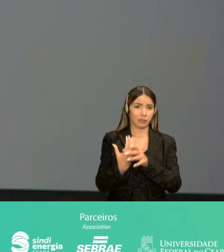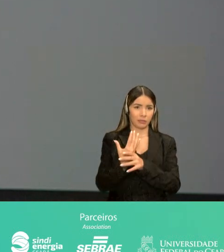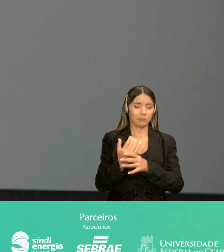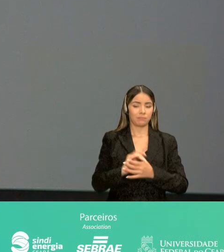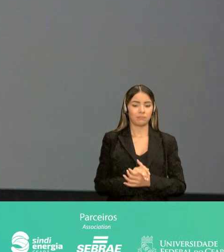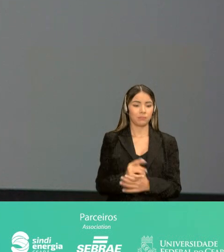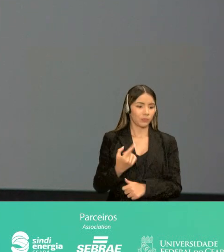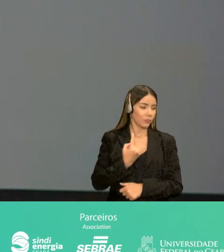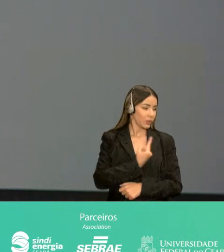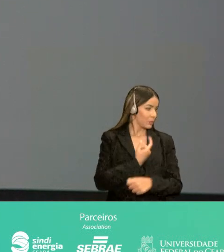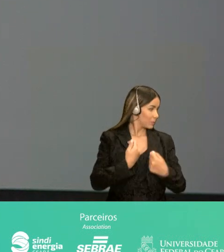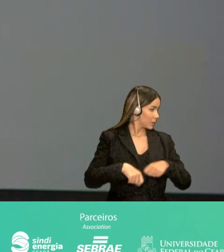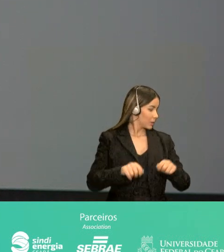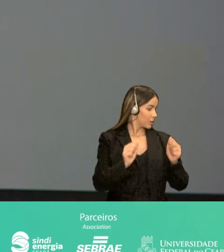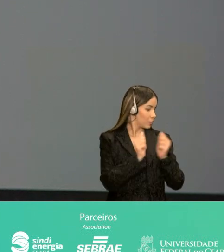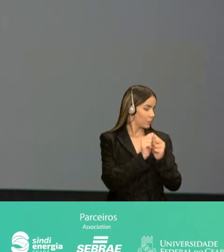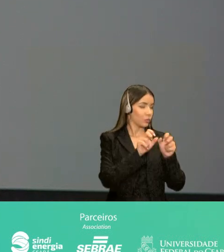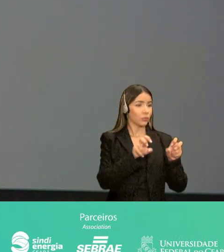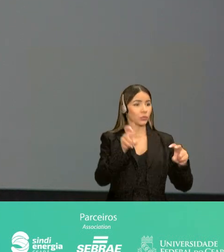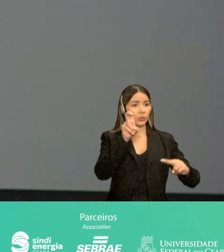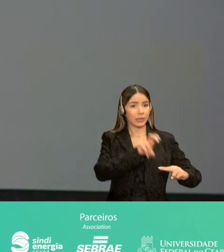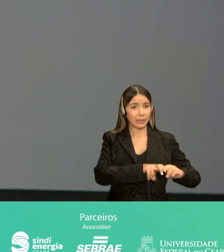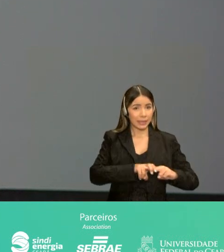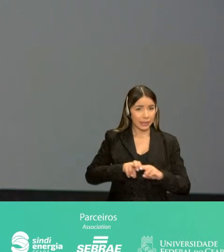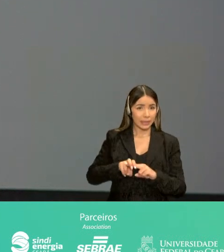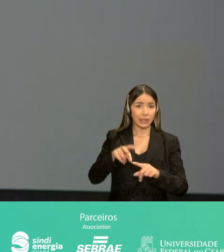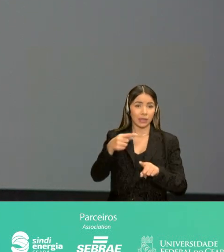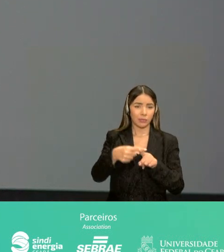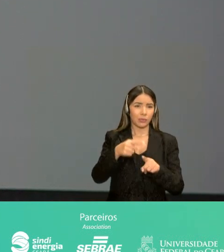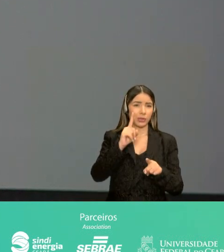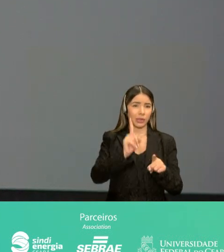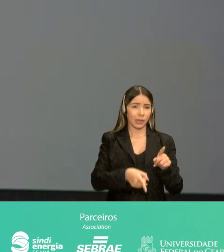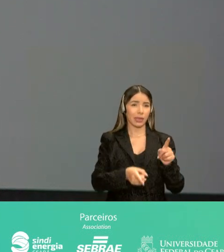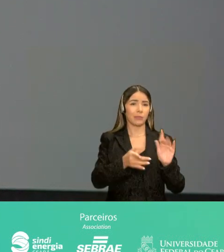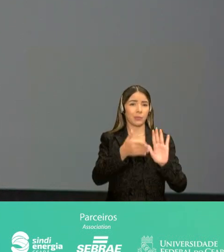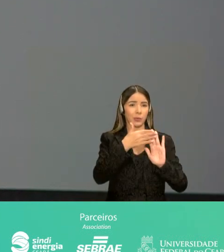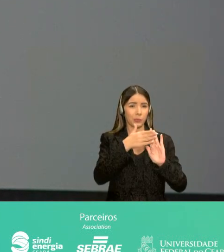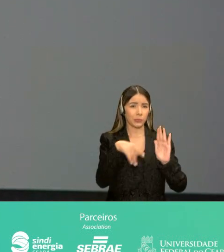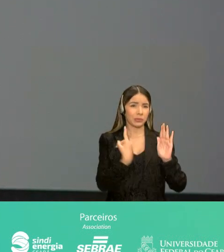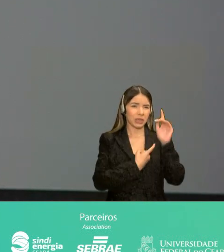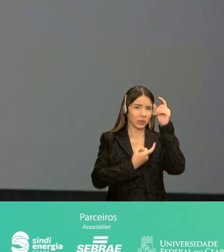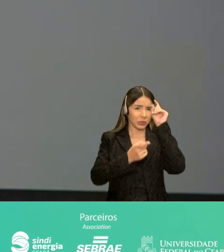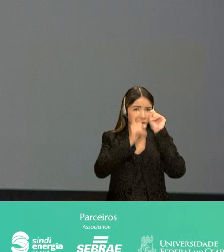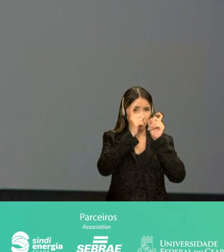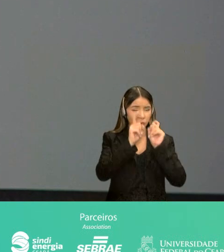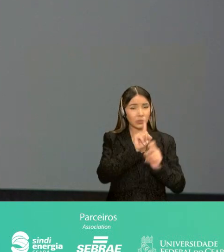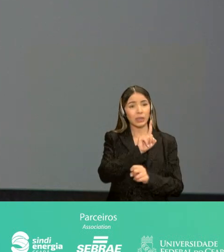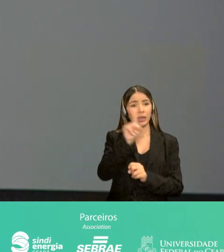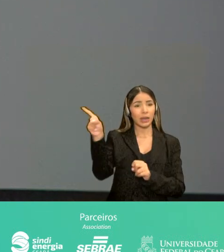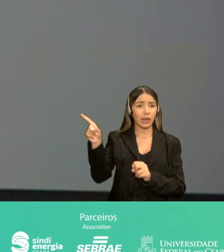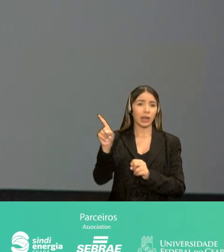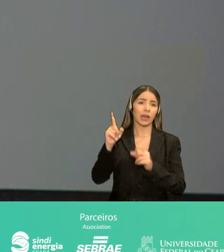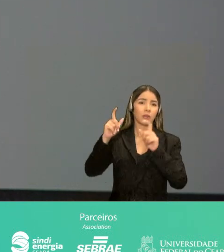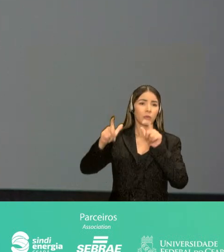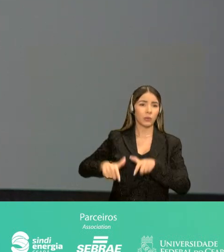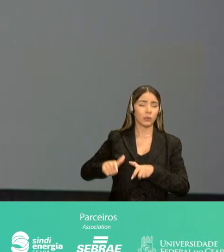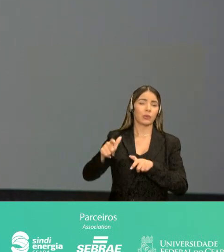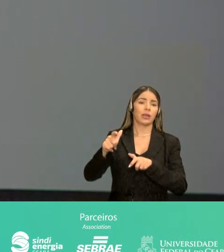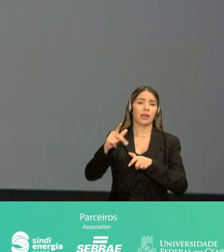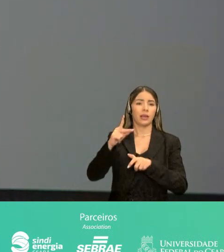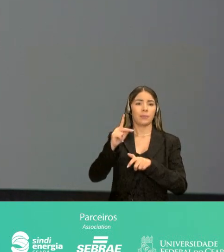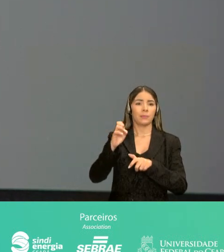have this proposition for the same port complex to start this dialogue from now, immediately. We